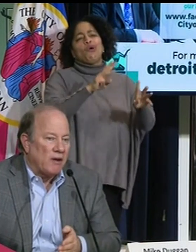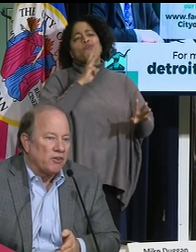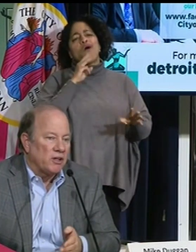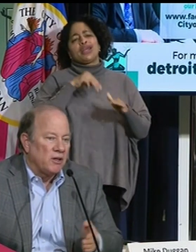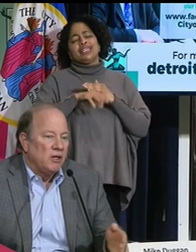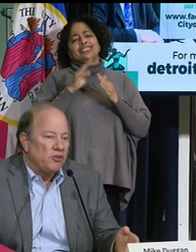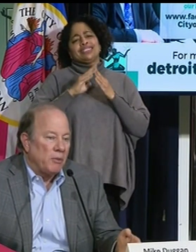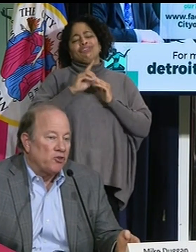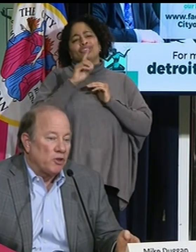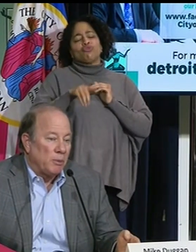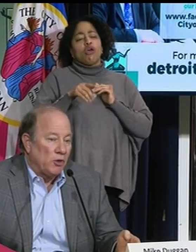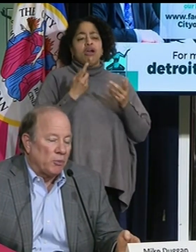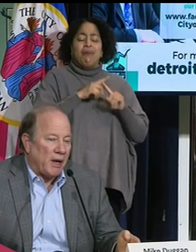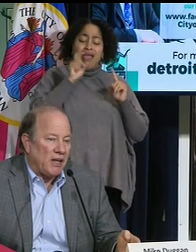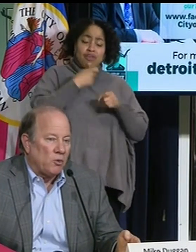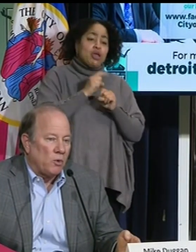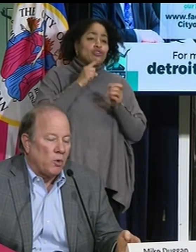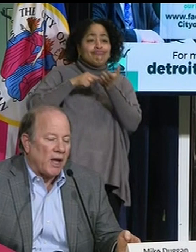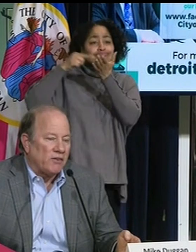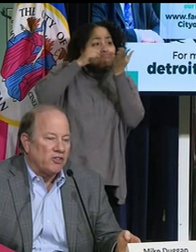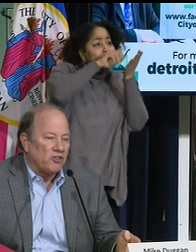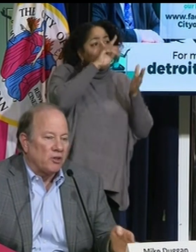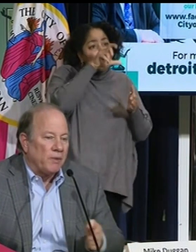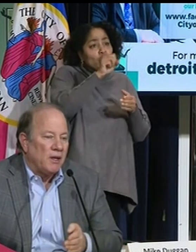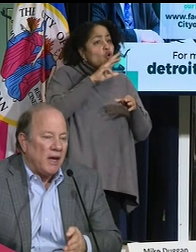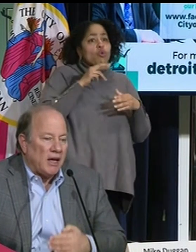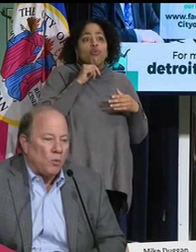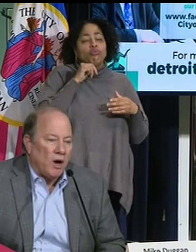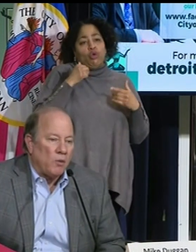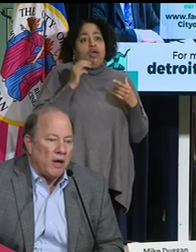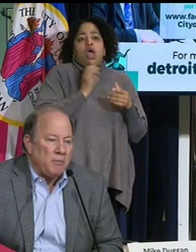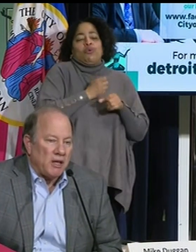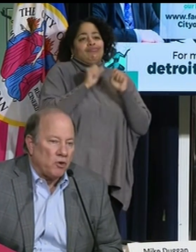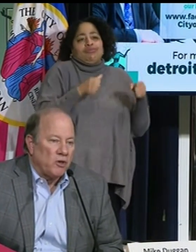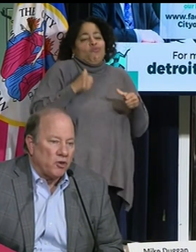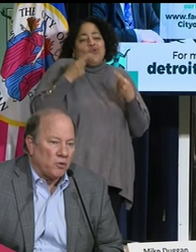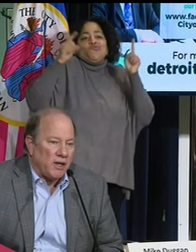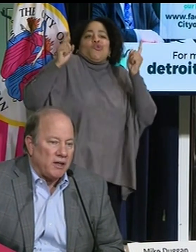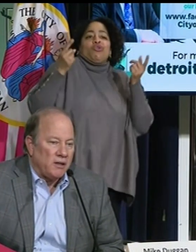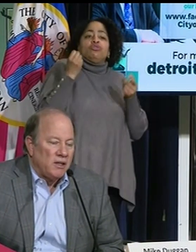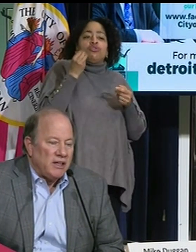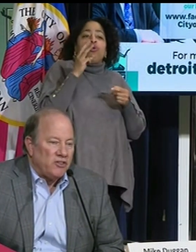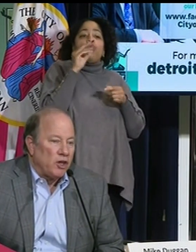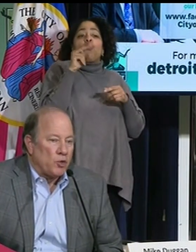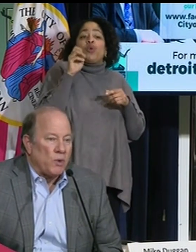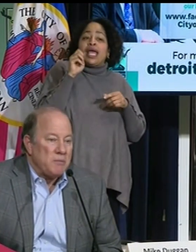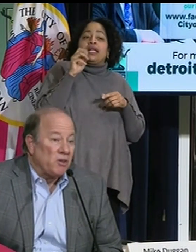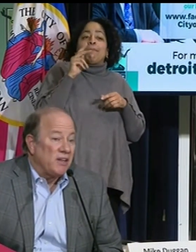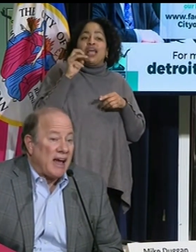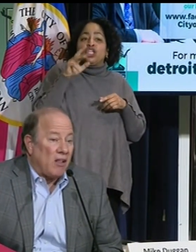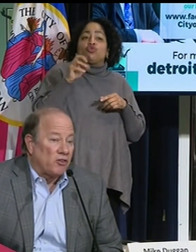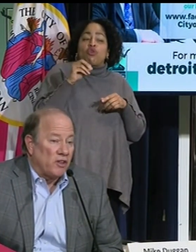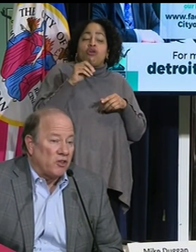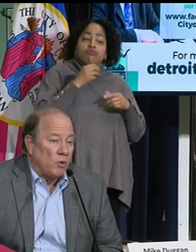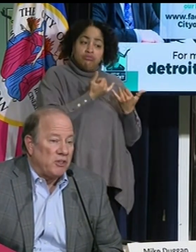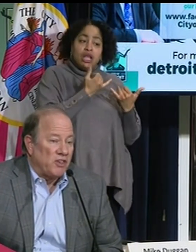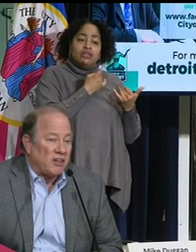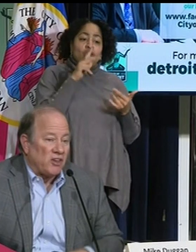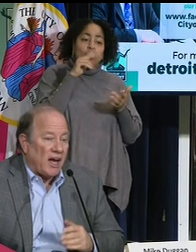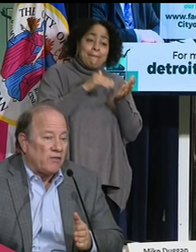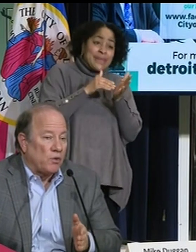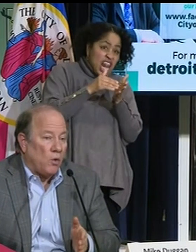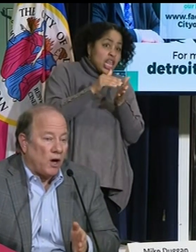but we have to make sure the bills are paid or we won't have a system. And what Wayne Metro has agreed is that $3 million of this will